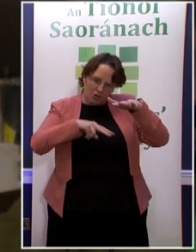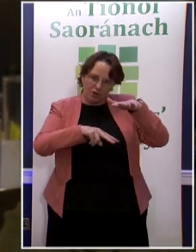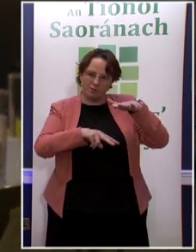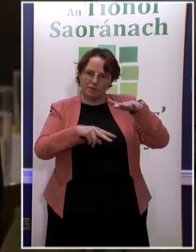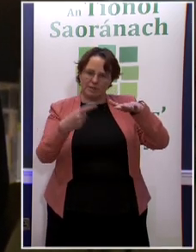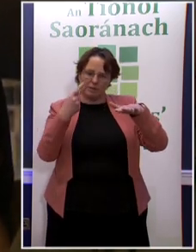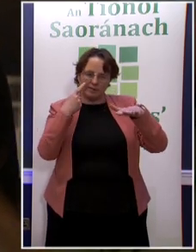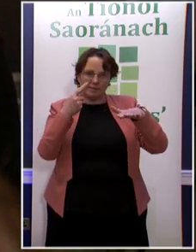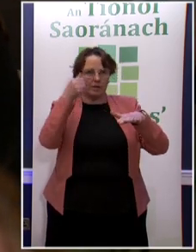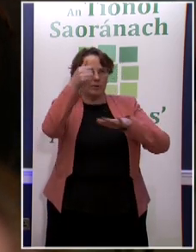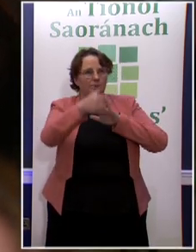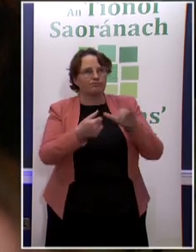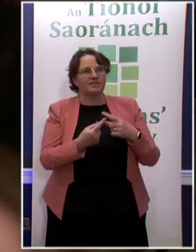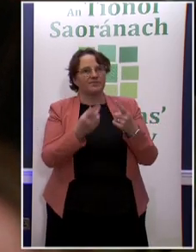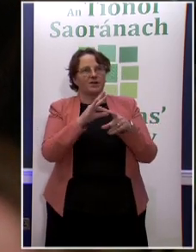different world.